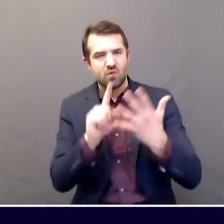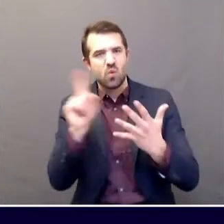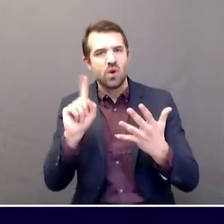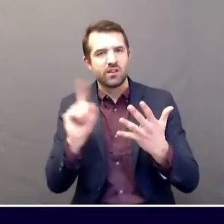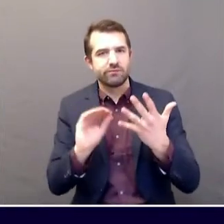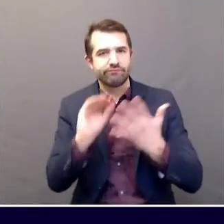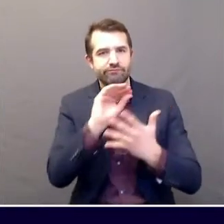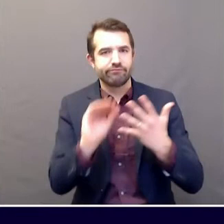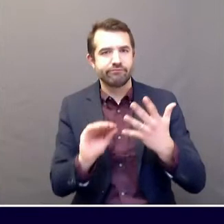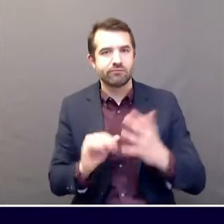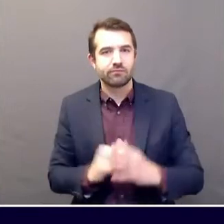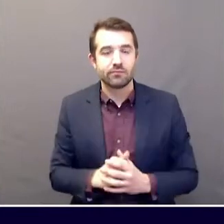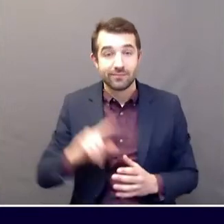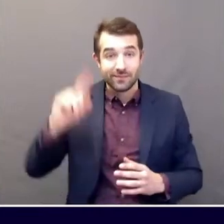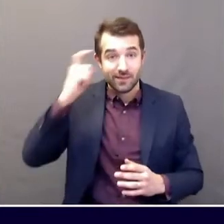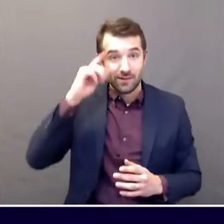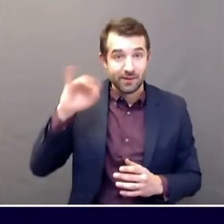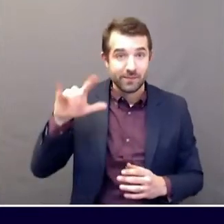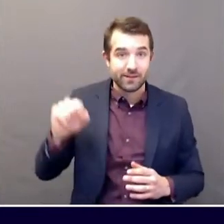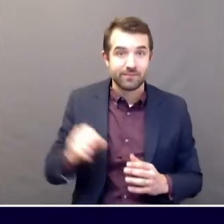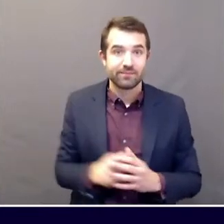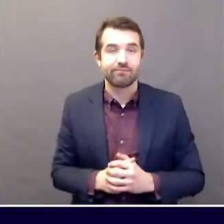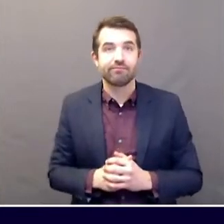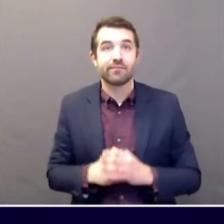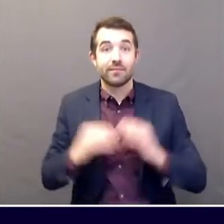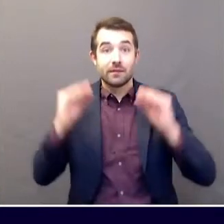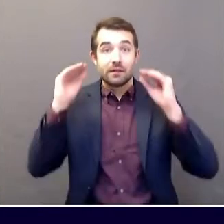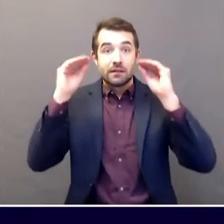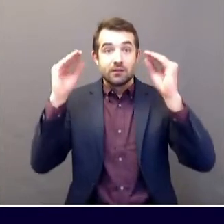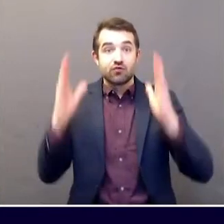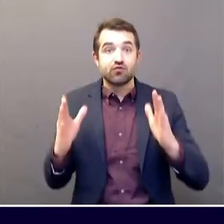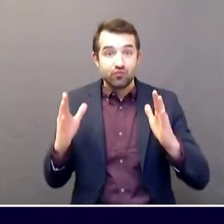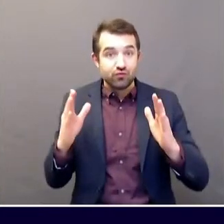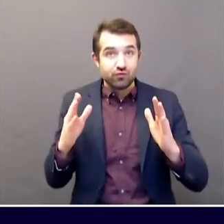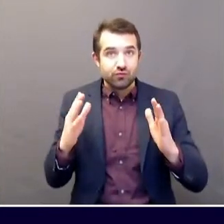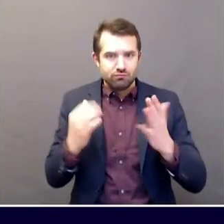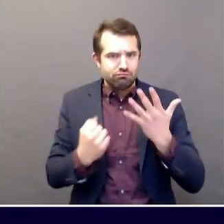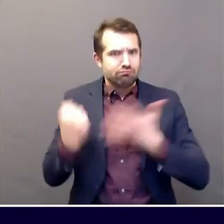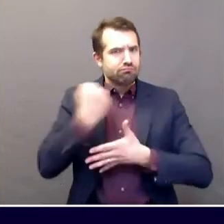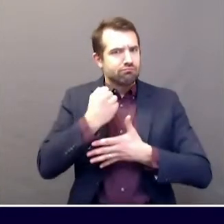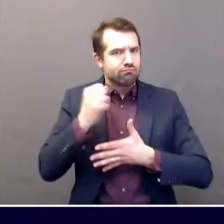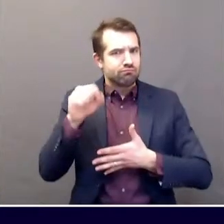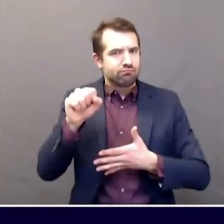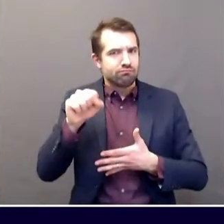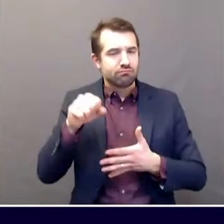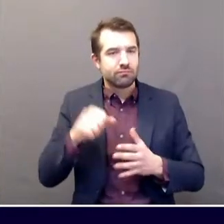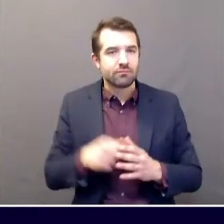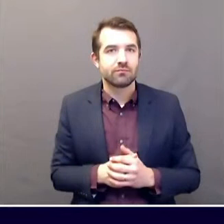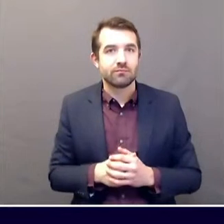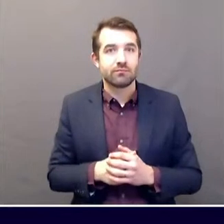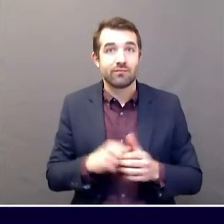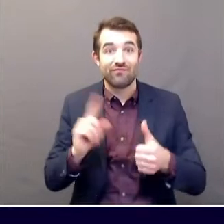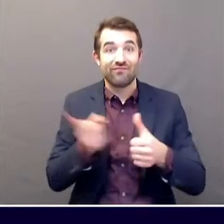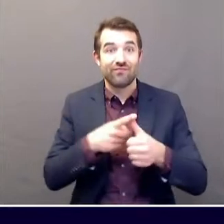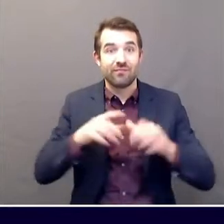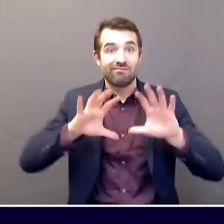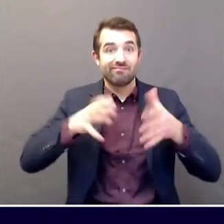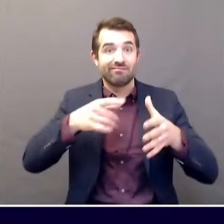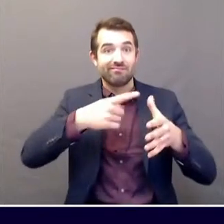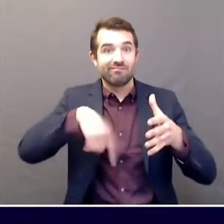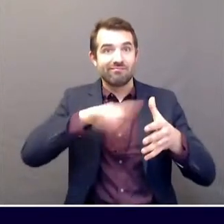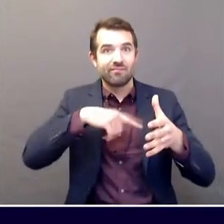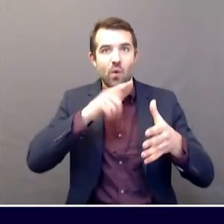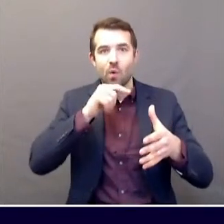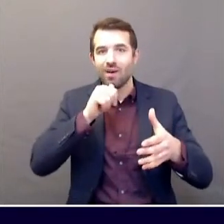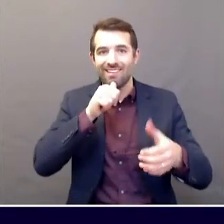Teachers are a priority. They're not in the first category because we just couldn't do them in the first category. We don't have the numbers.